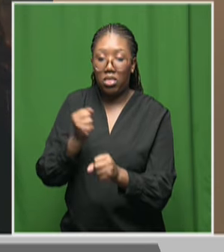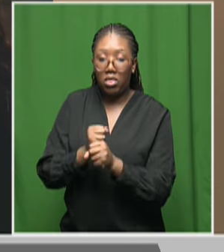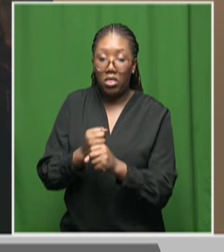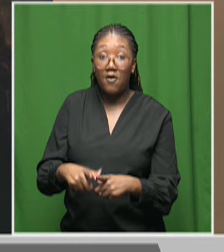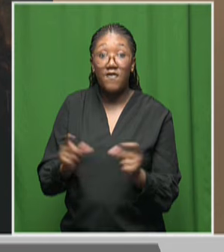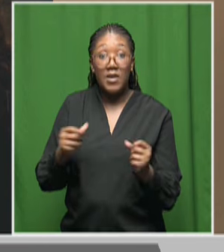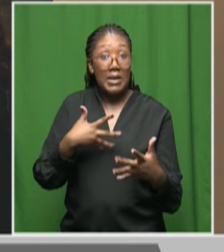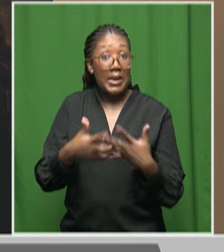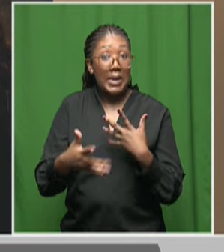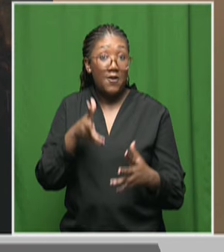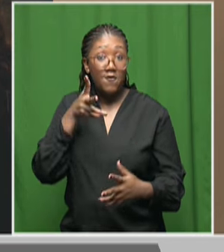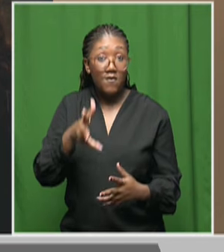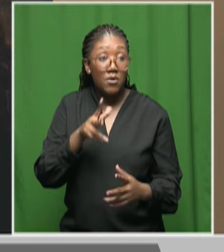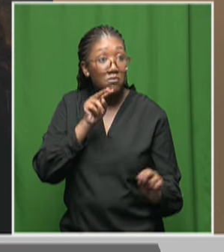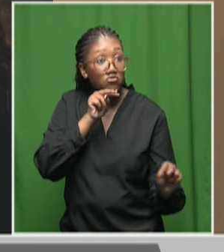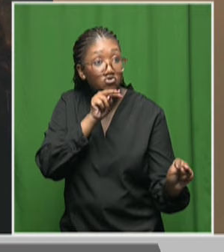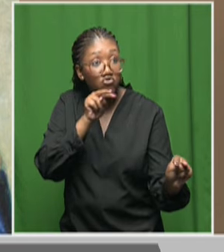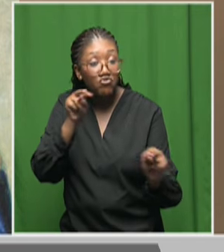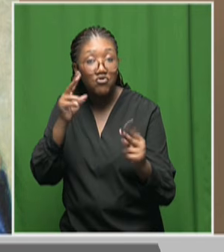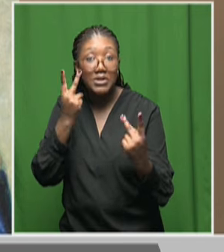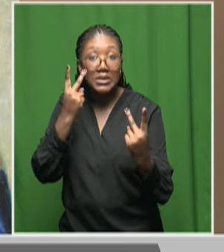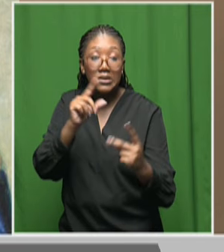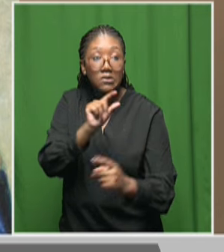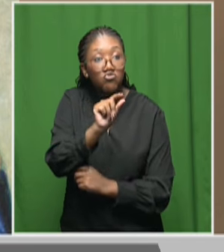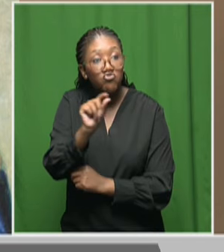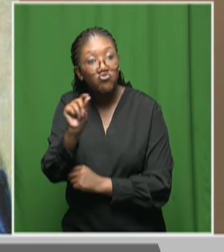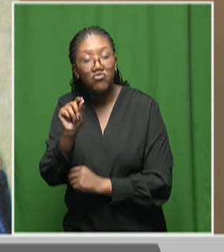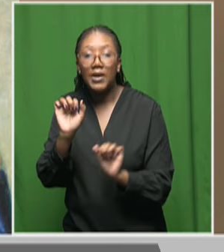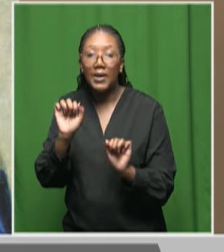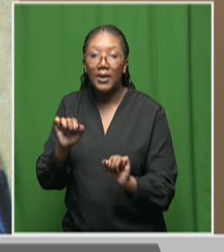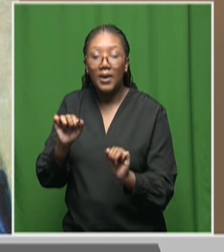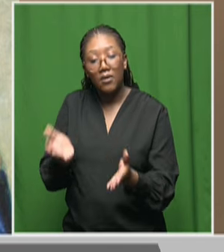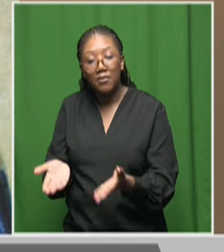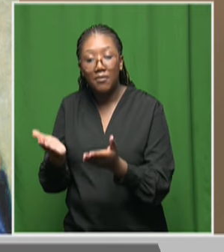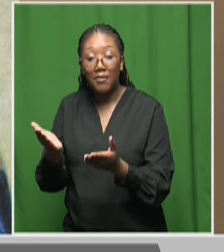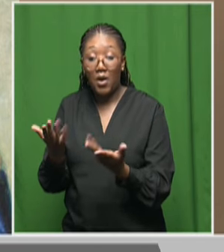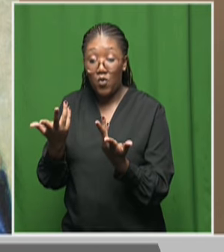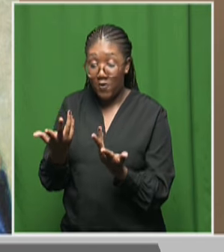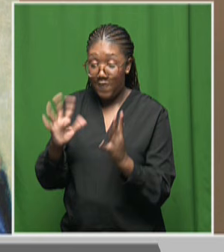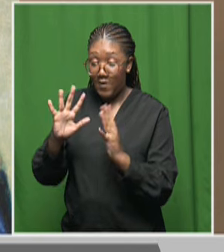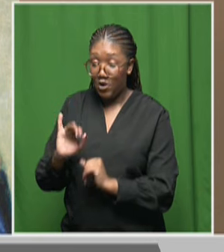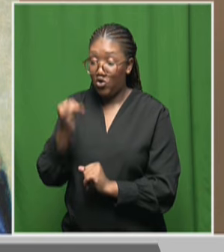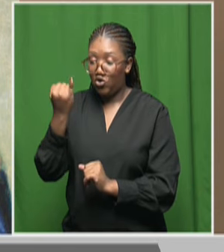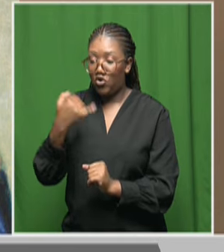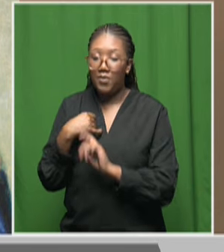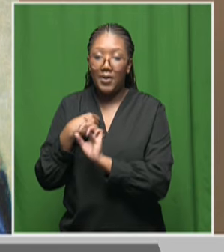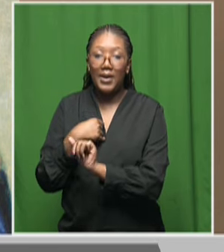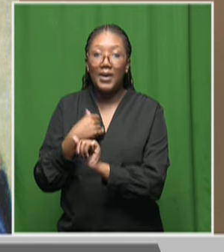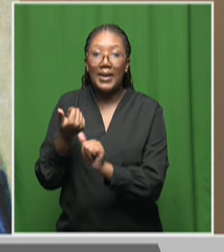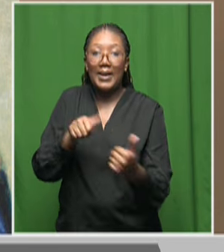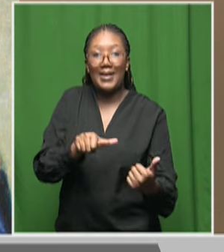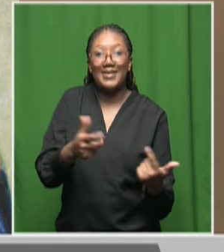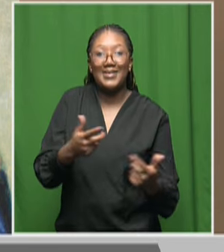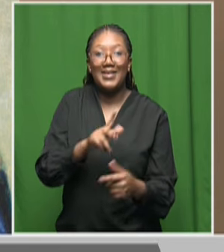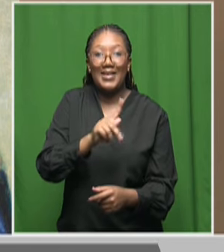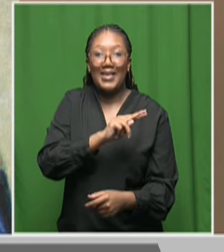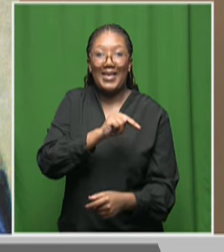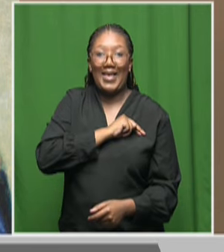see it. Then we are getting ready to go to KwaZulu-Natal. So the